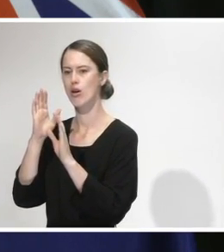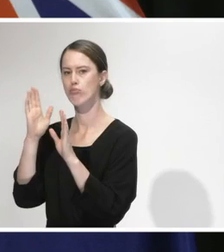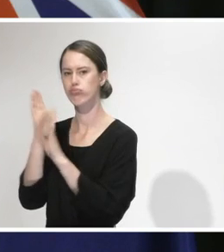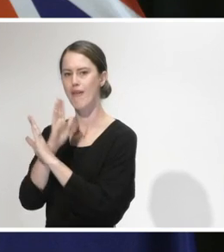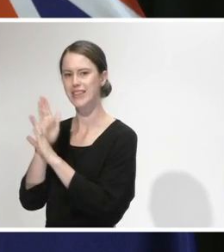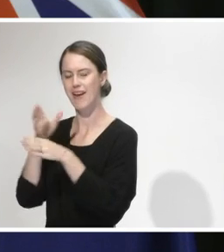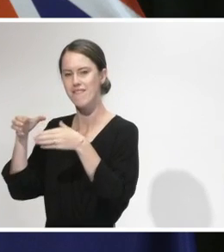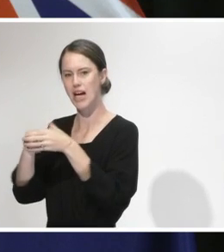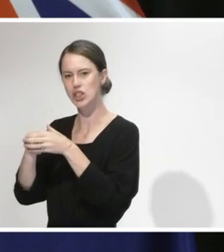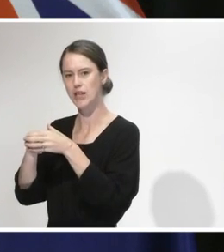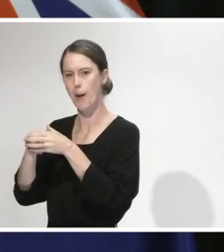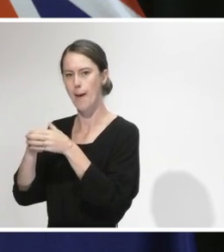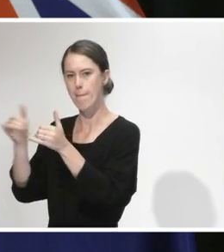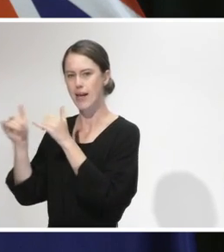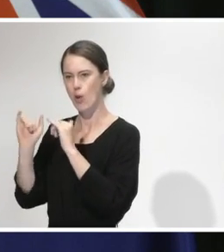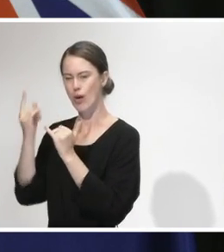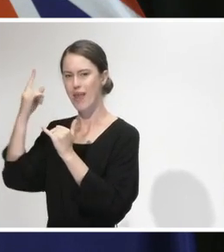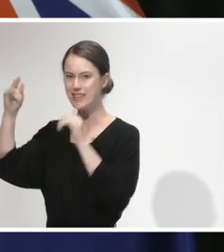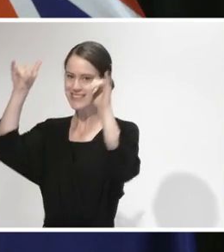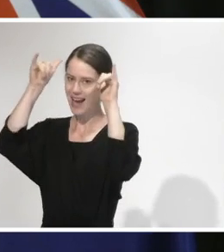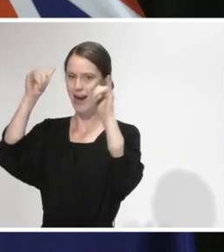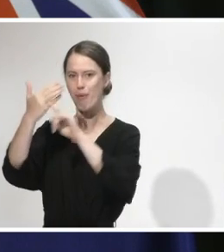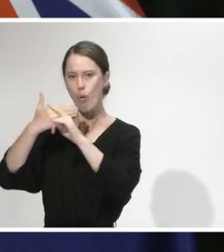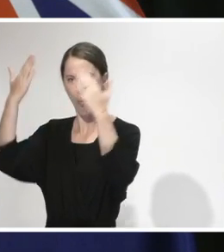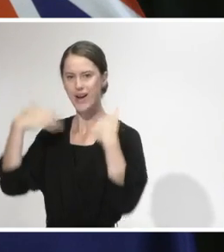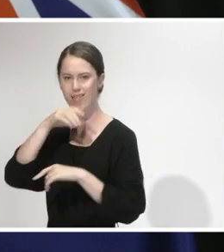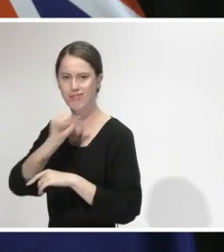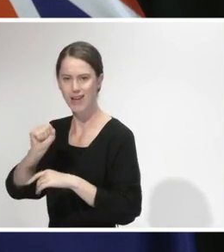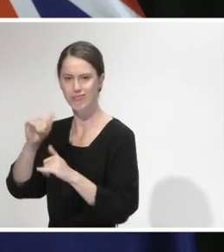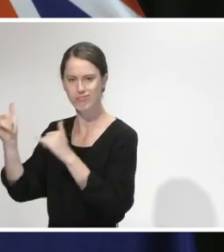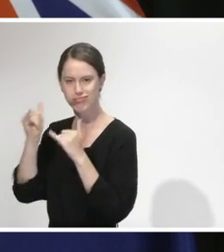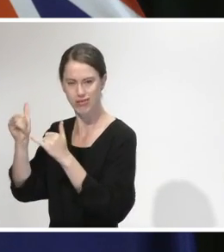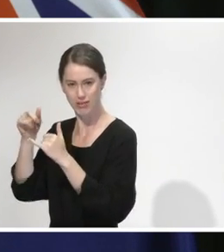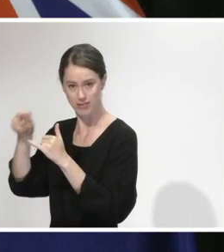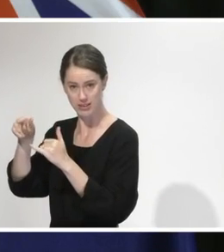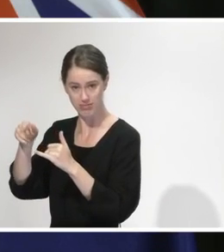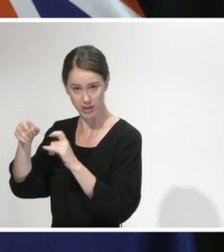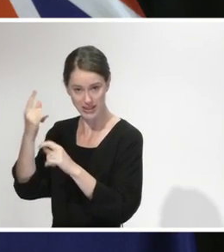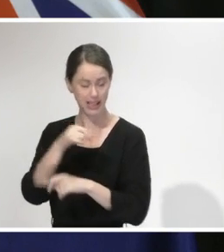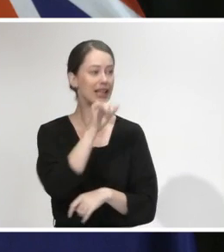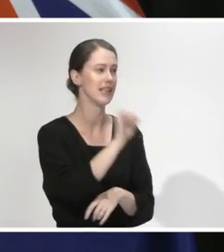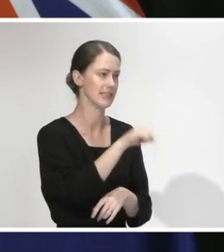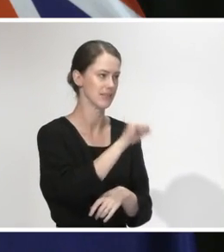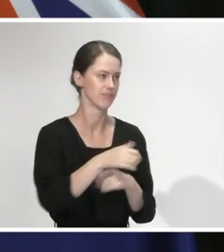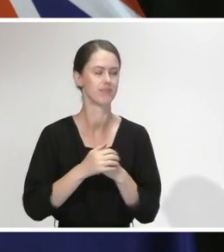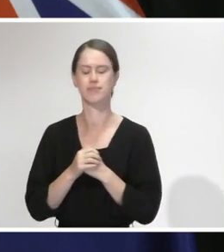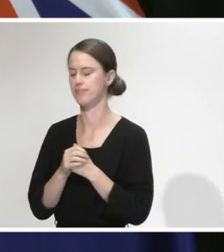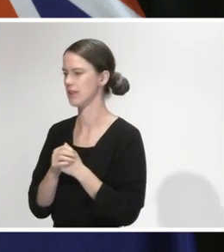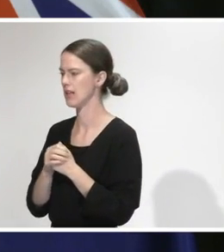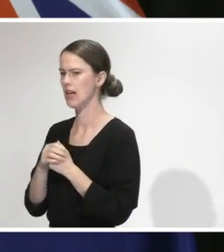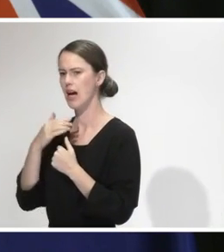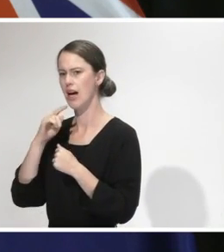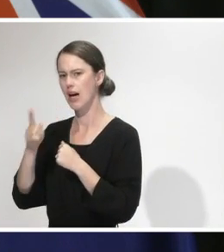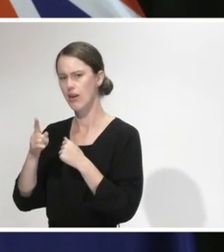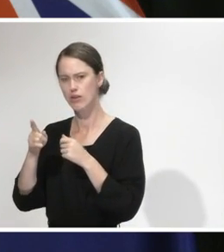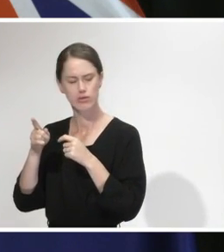party? That's my understanding. Can I ask about contact tracing? Way back in the day when we had a small number of cases, you were able to do